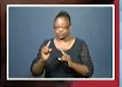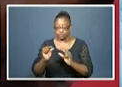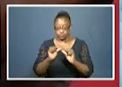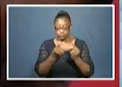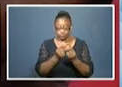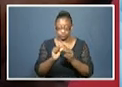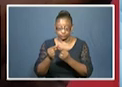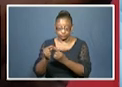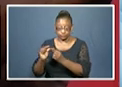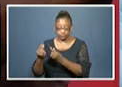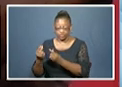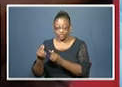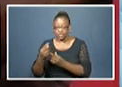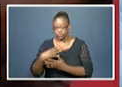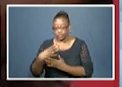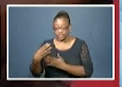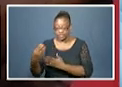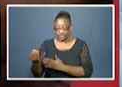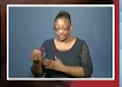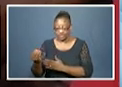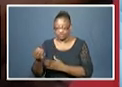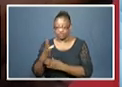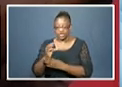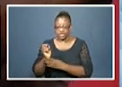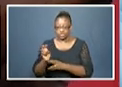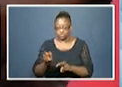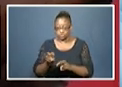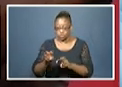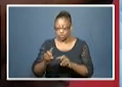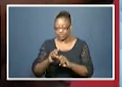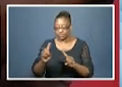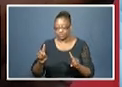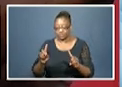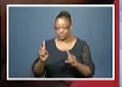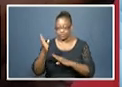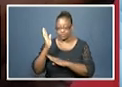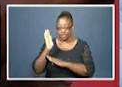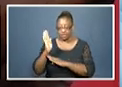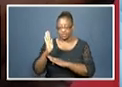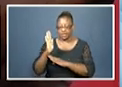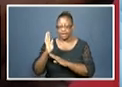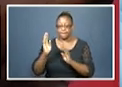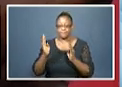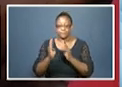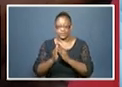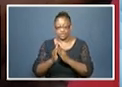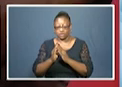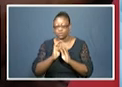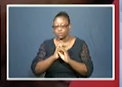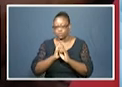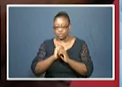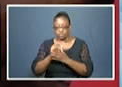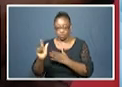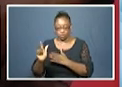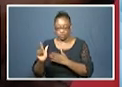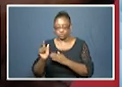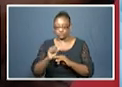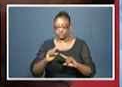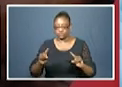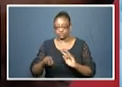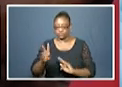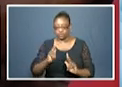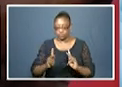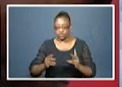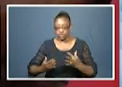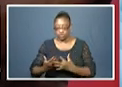from here and tour the entire Bahamas to meet with all of the associations and members of the community